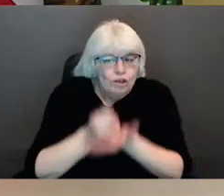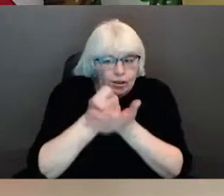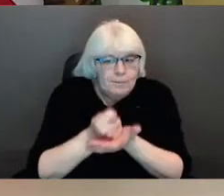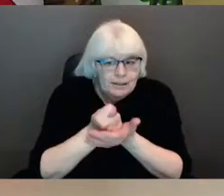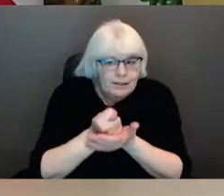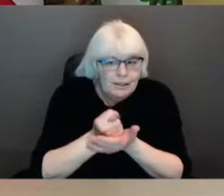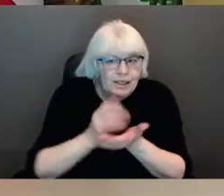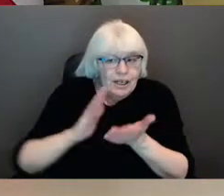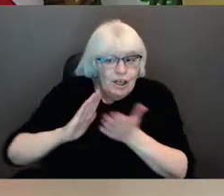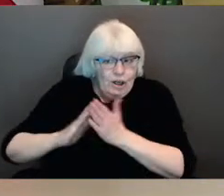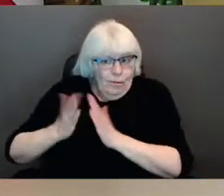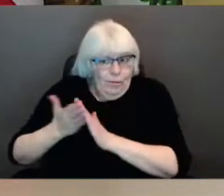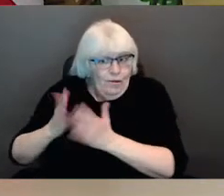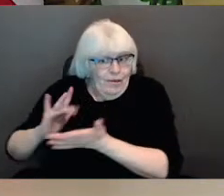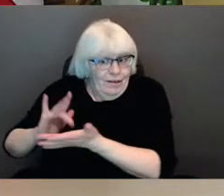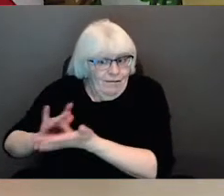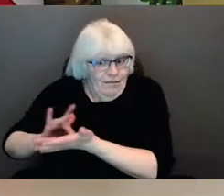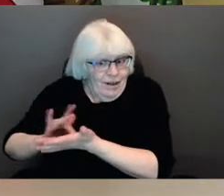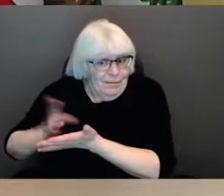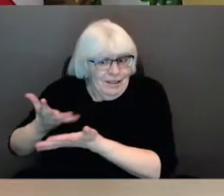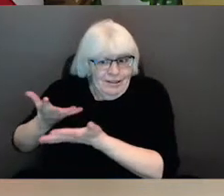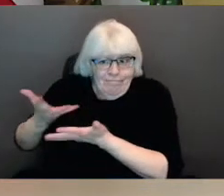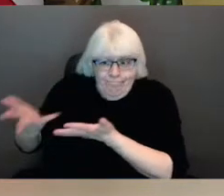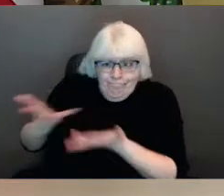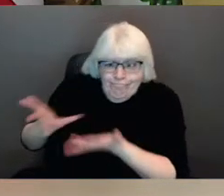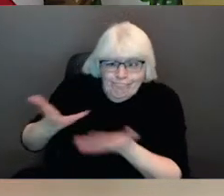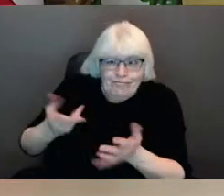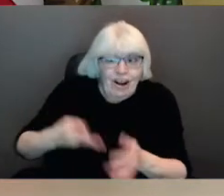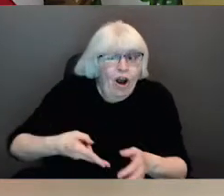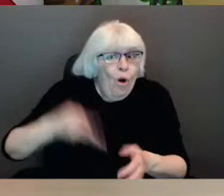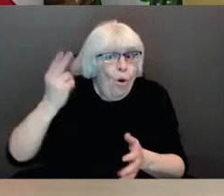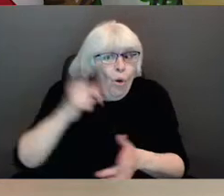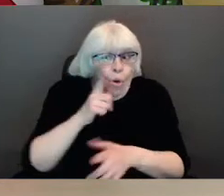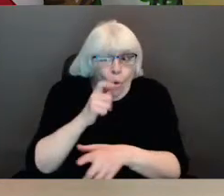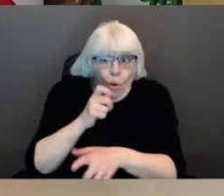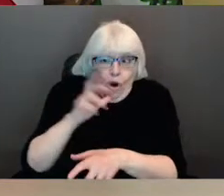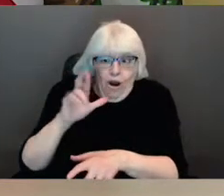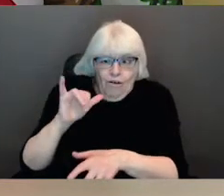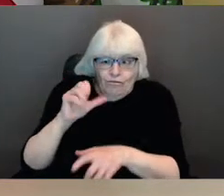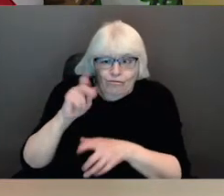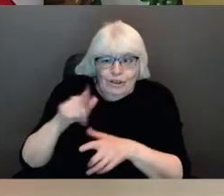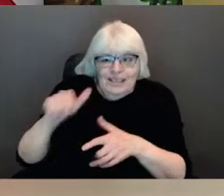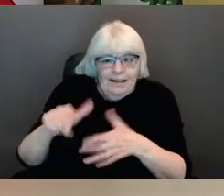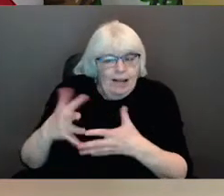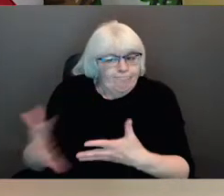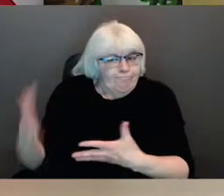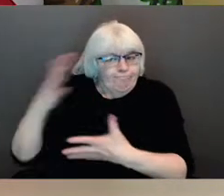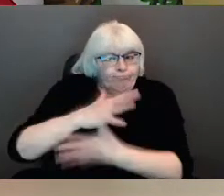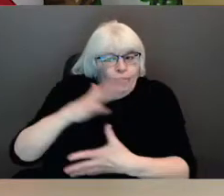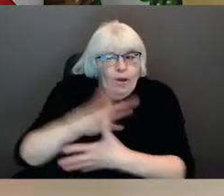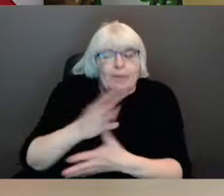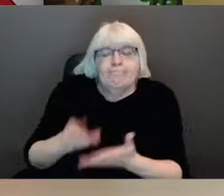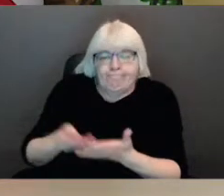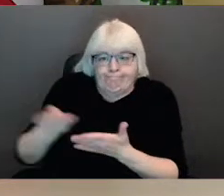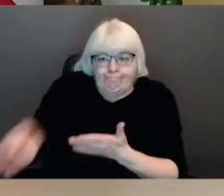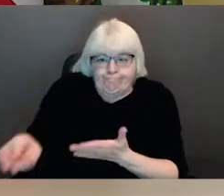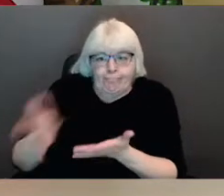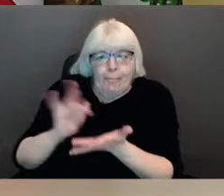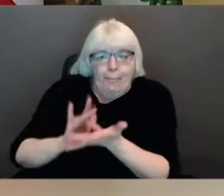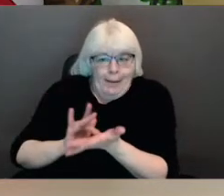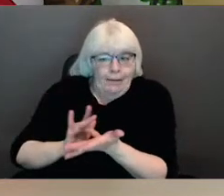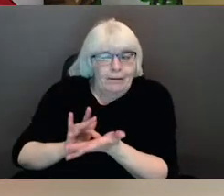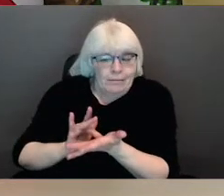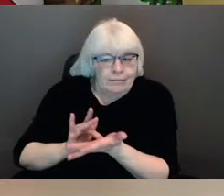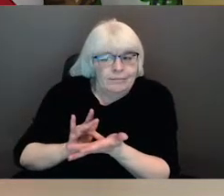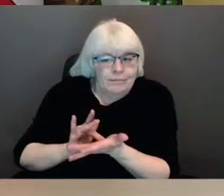those individuals most at risk of hospitalization receive priority access to Paxlovid. Individuals are a candidate to